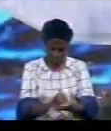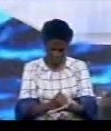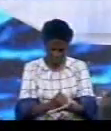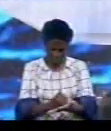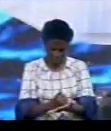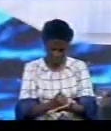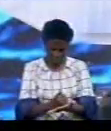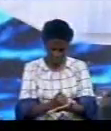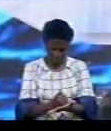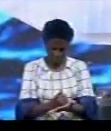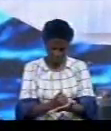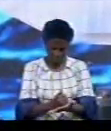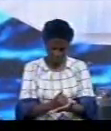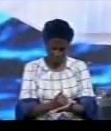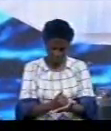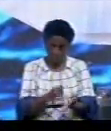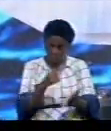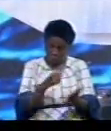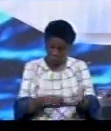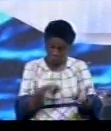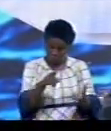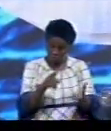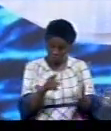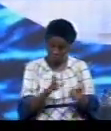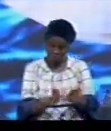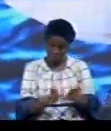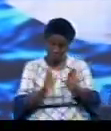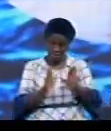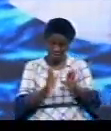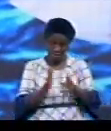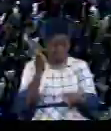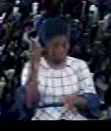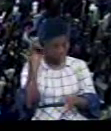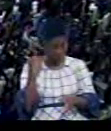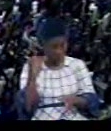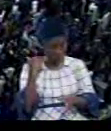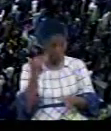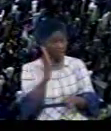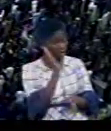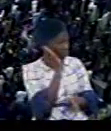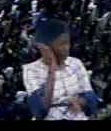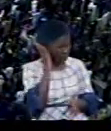Watch. You feared before will become afraid of you.